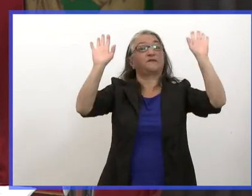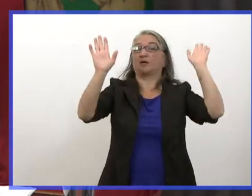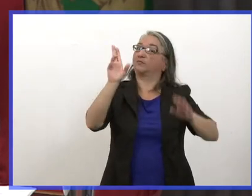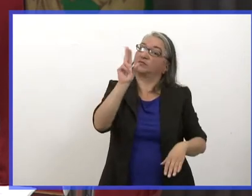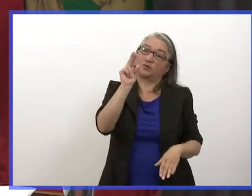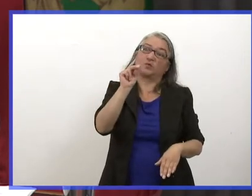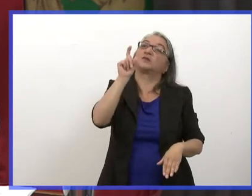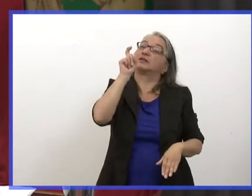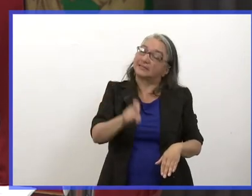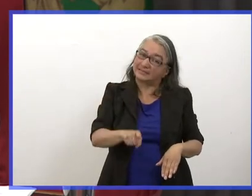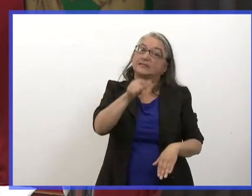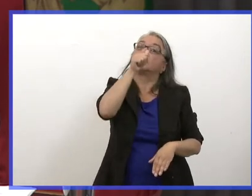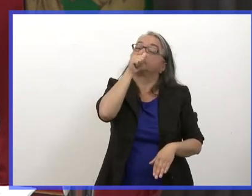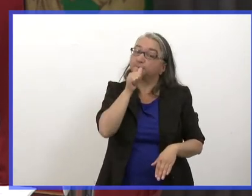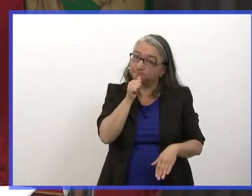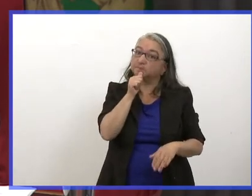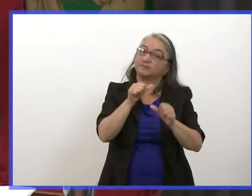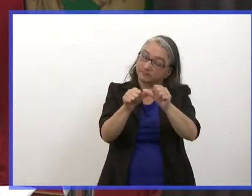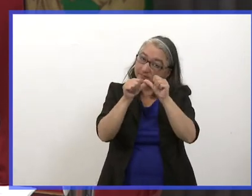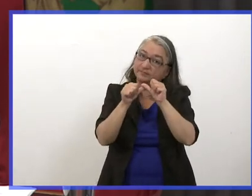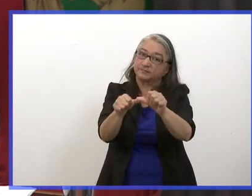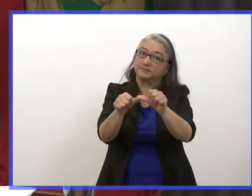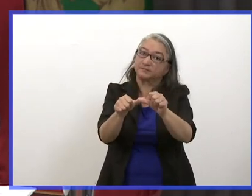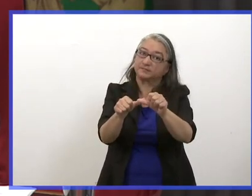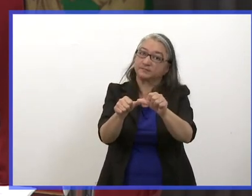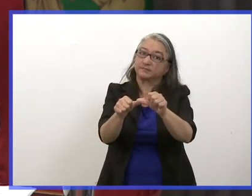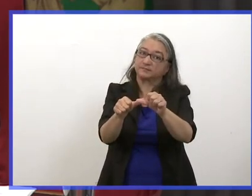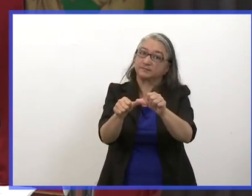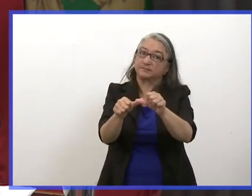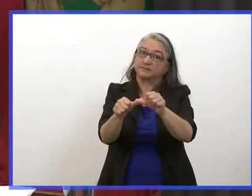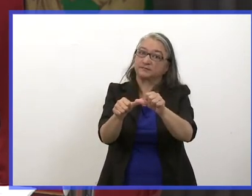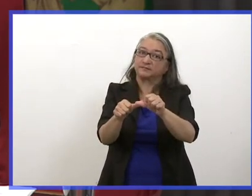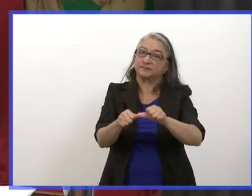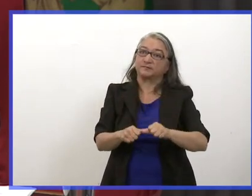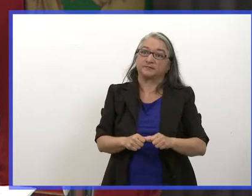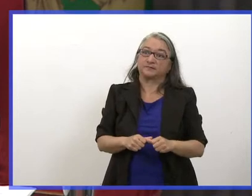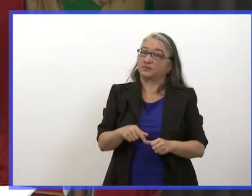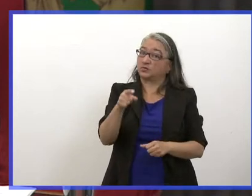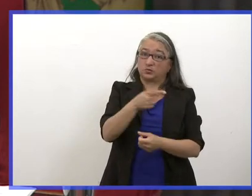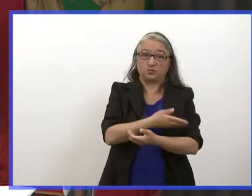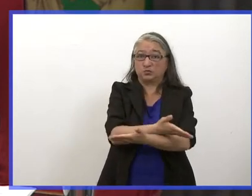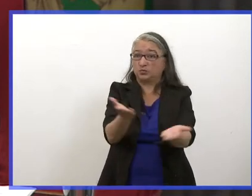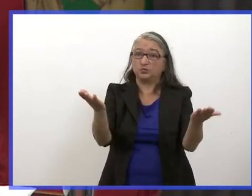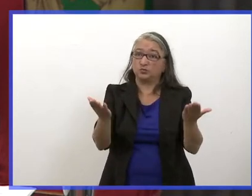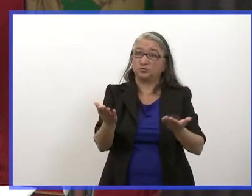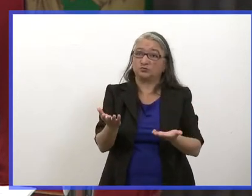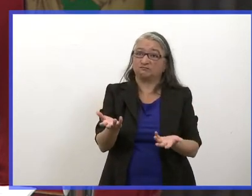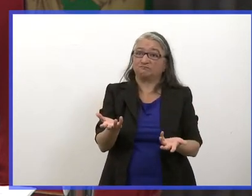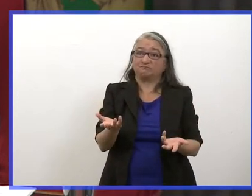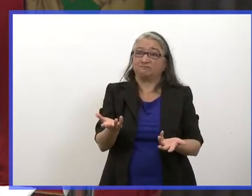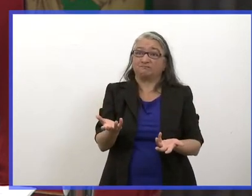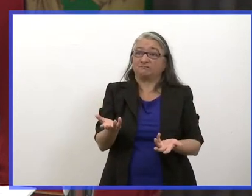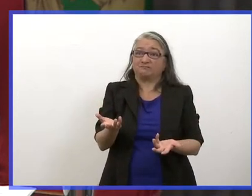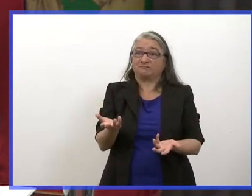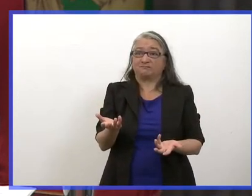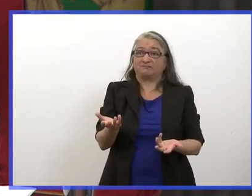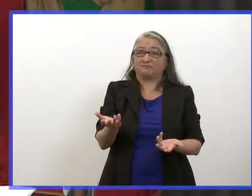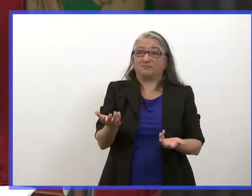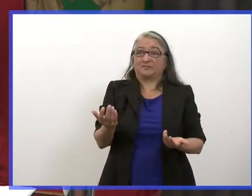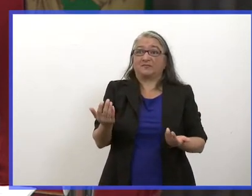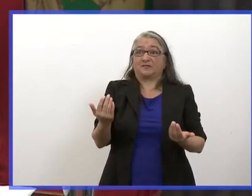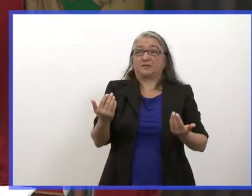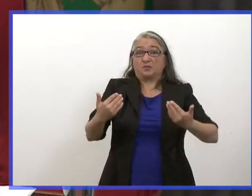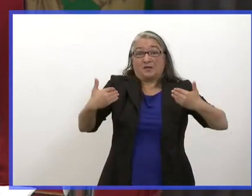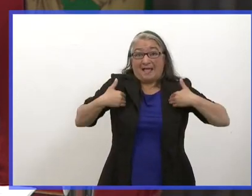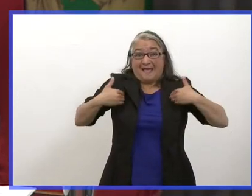additional enforcement, which is, you can be assured, will be happening to make sure that we don't just have the strictest rules, but we have